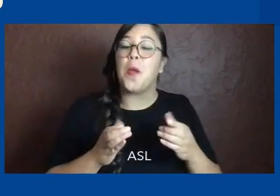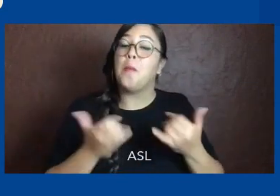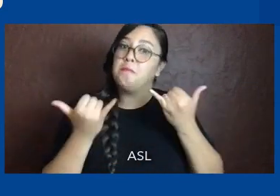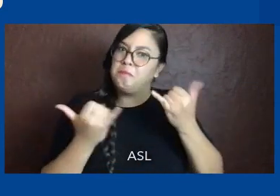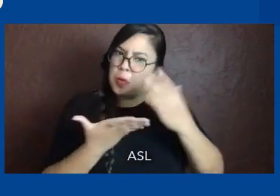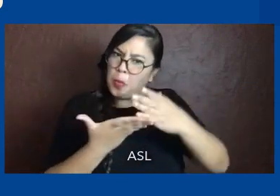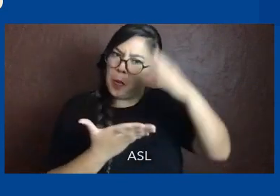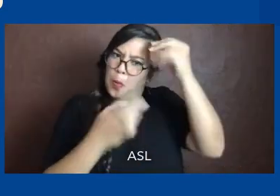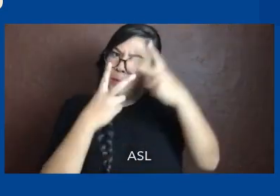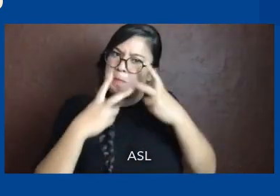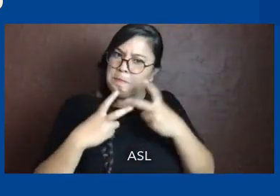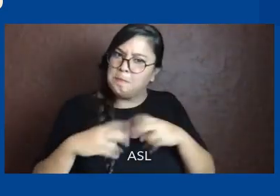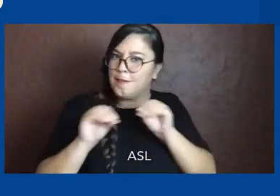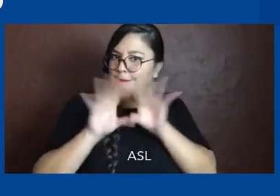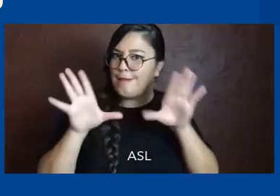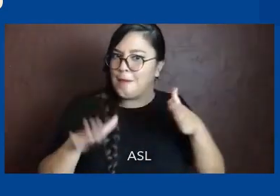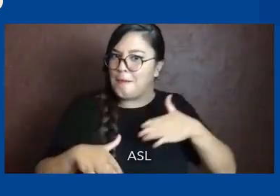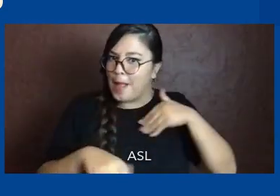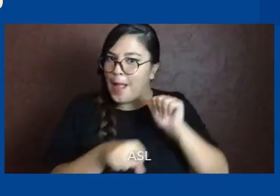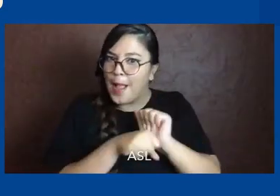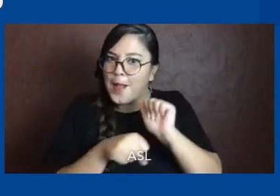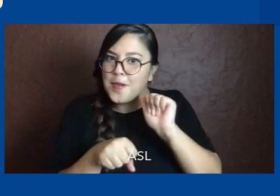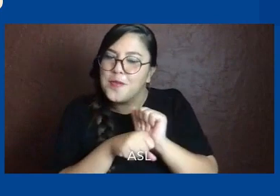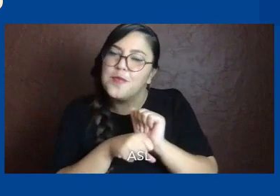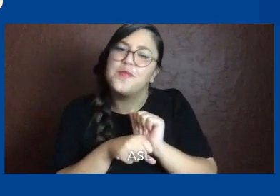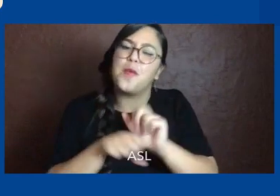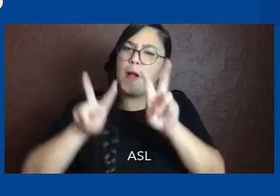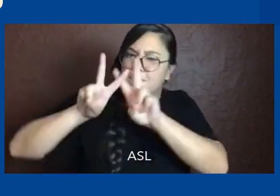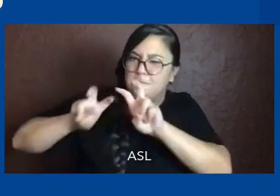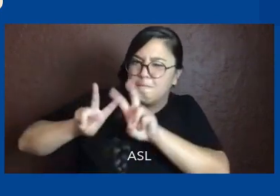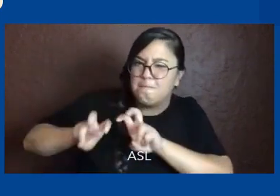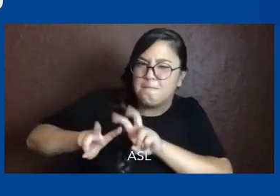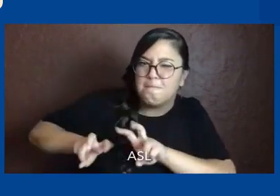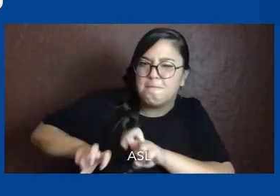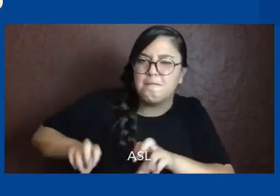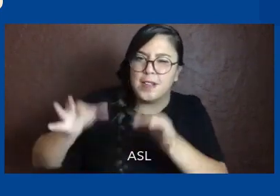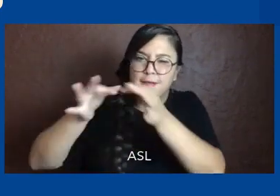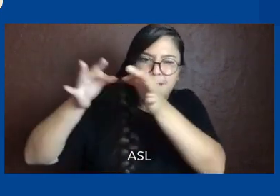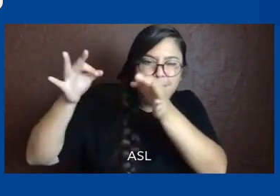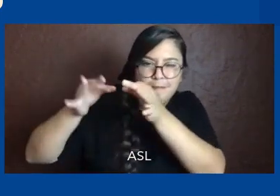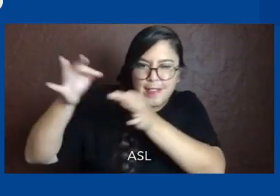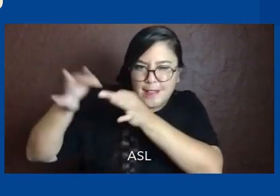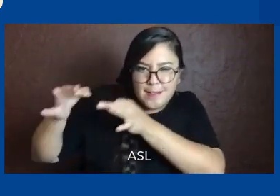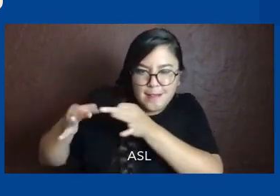work through understanding the guidelines and collaborating with all my other